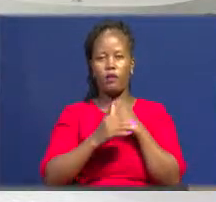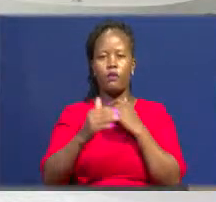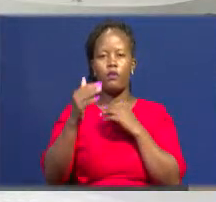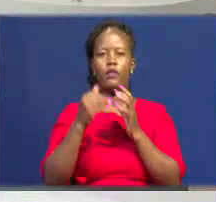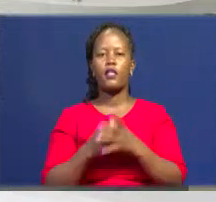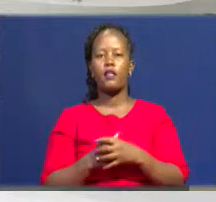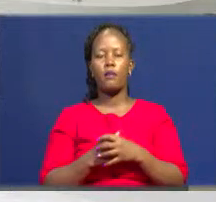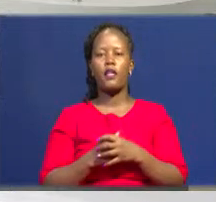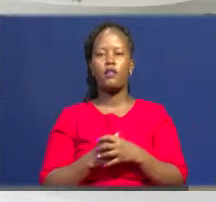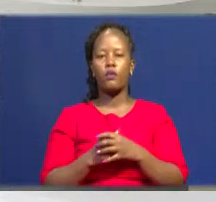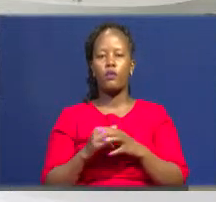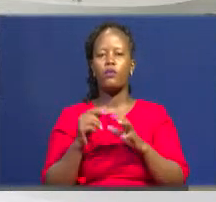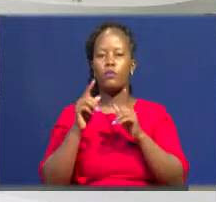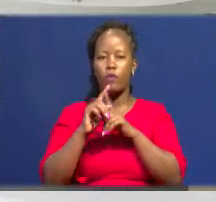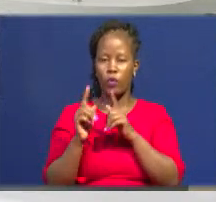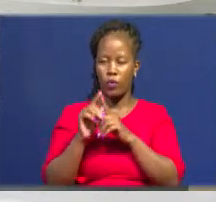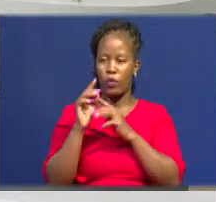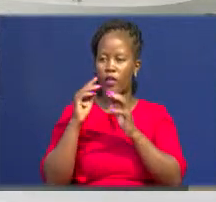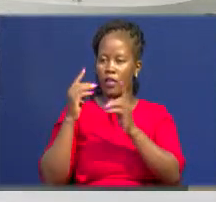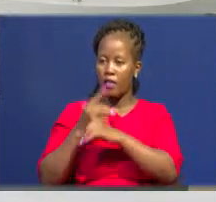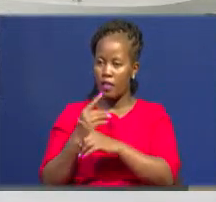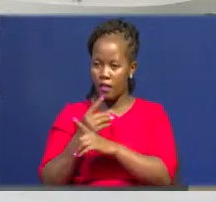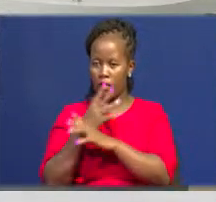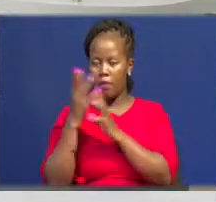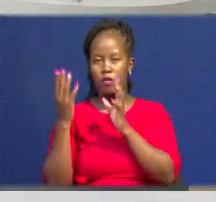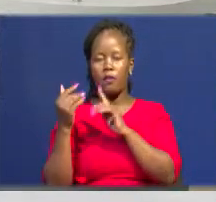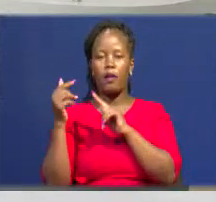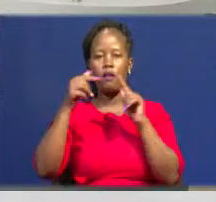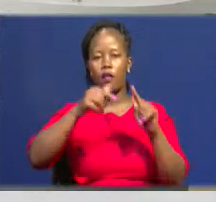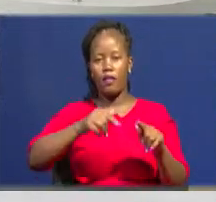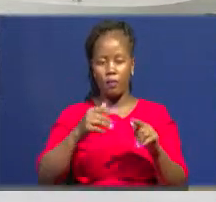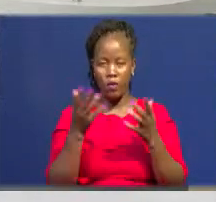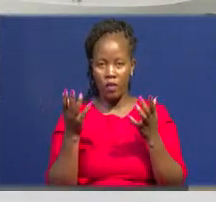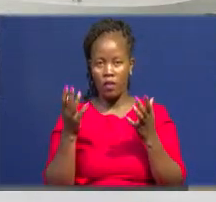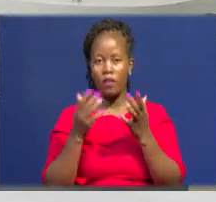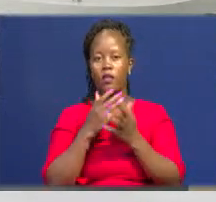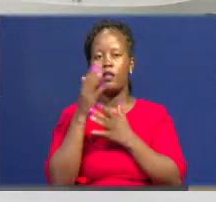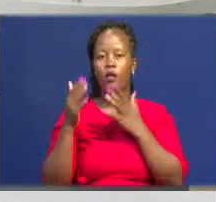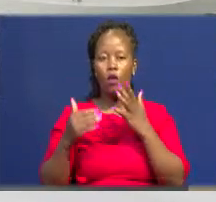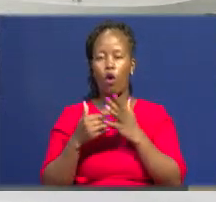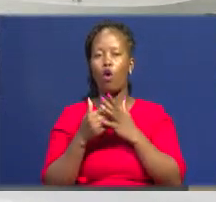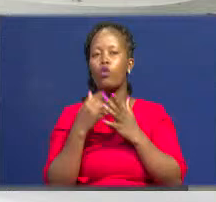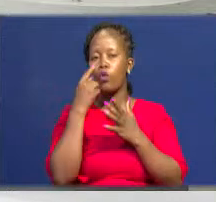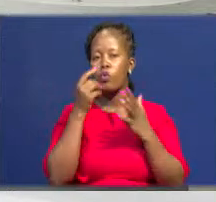we welcome you to come. Bring your girls in early.